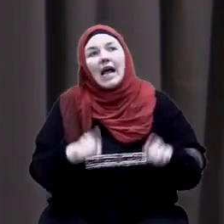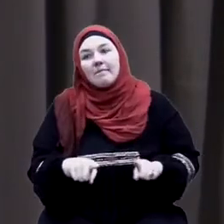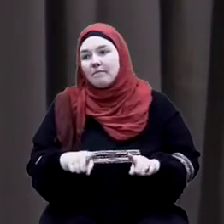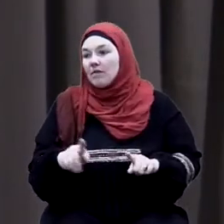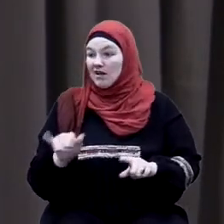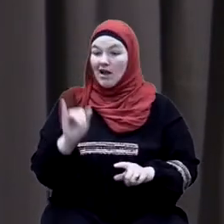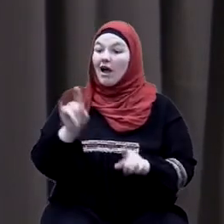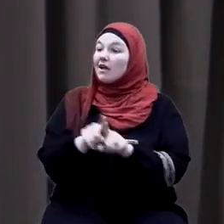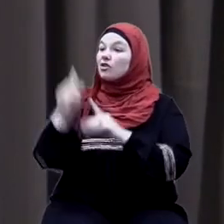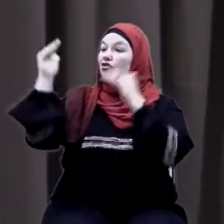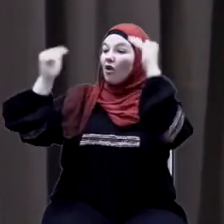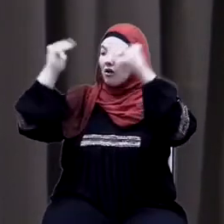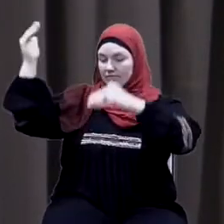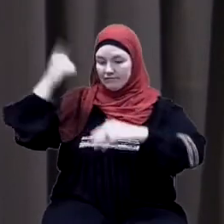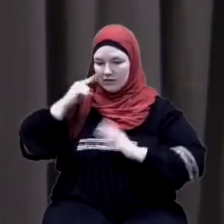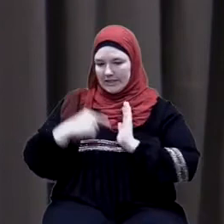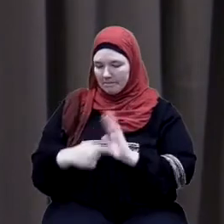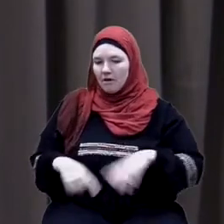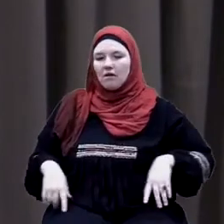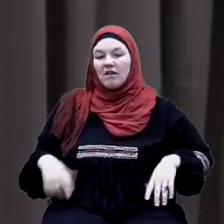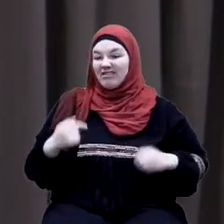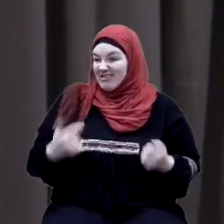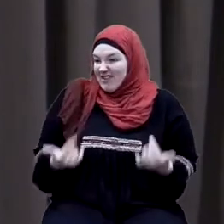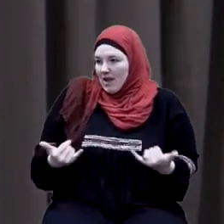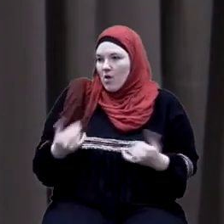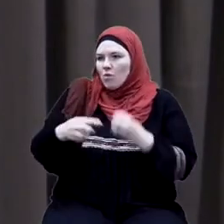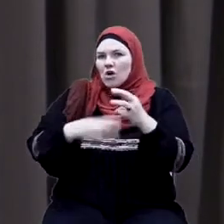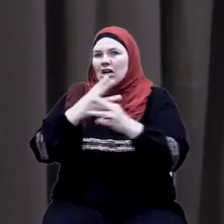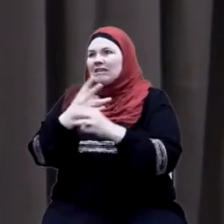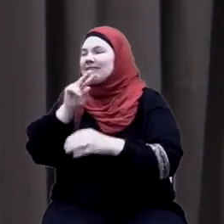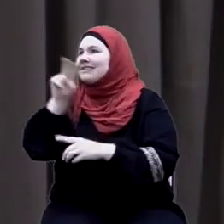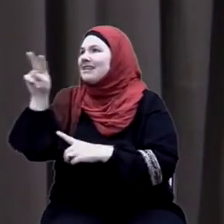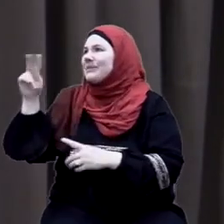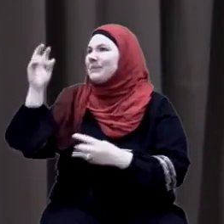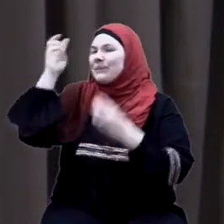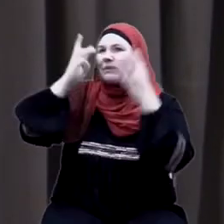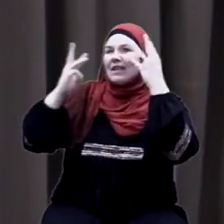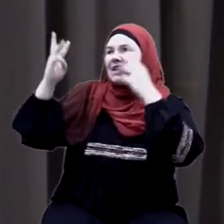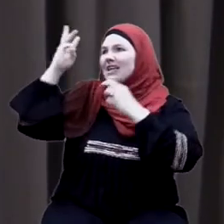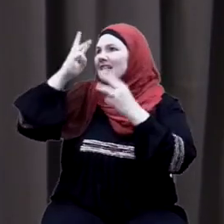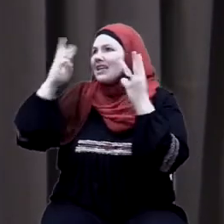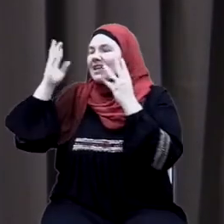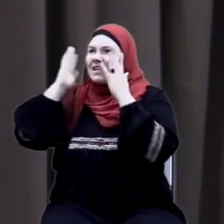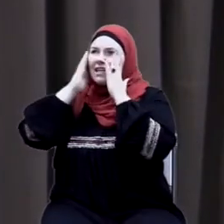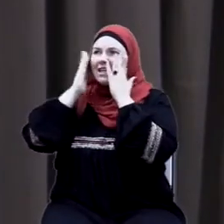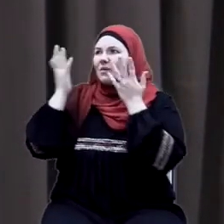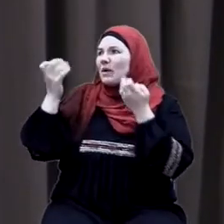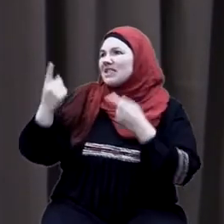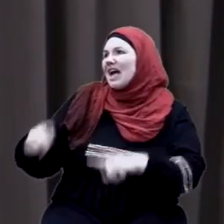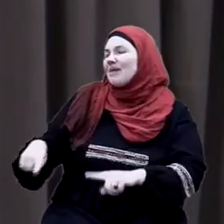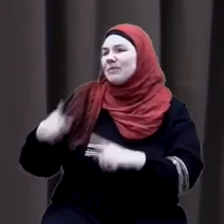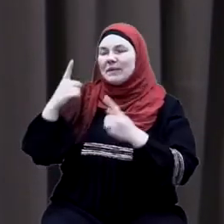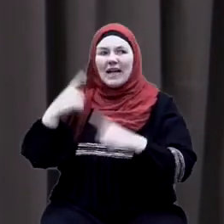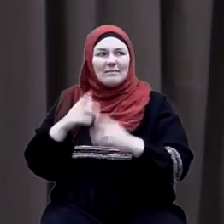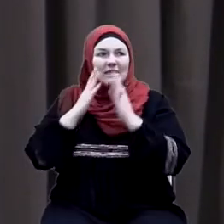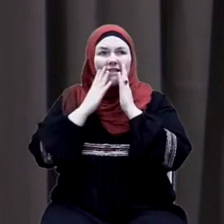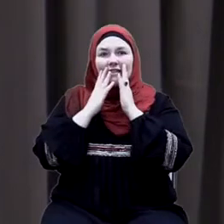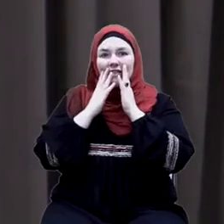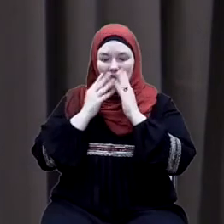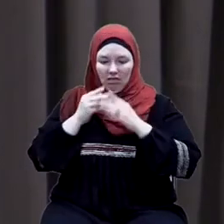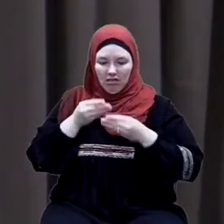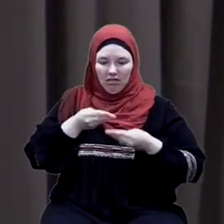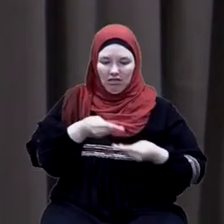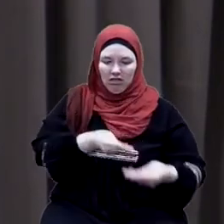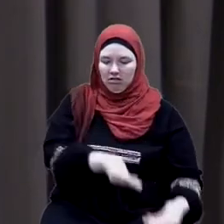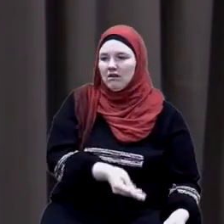them the fear that we live in, then they grow up a fearful community. A community of fear